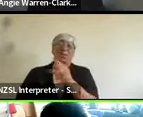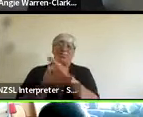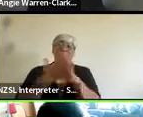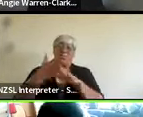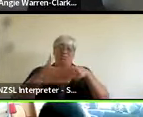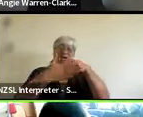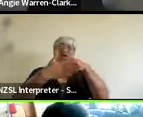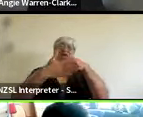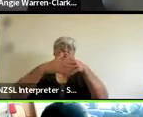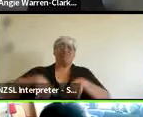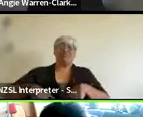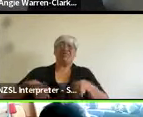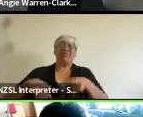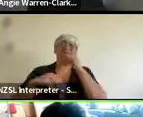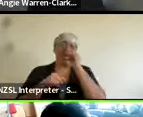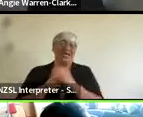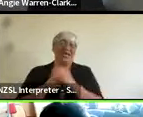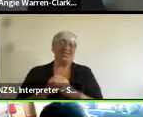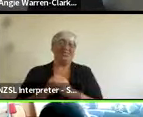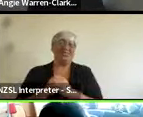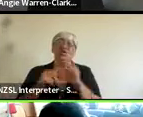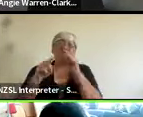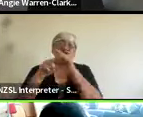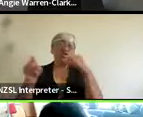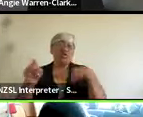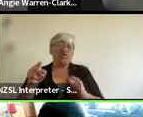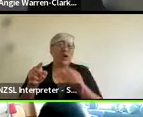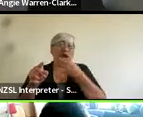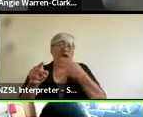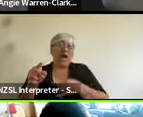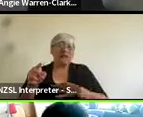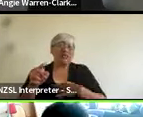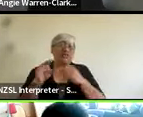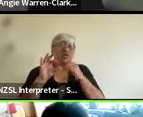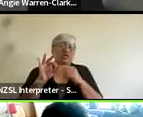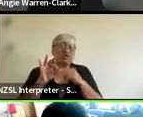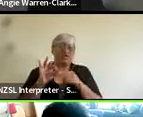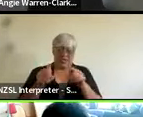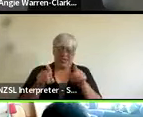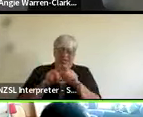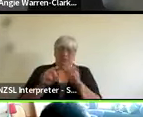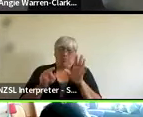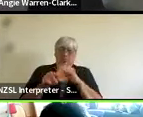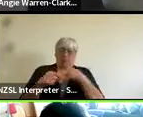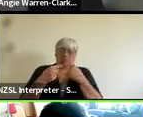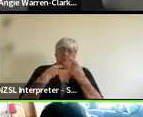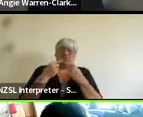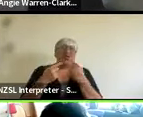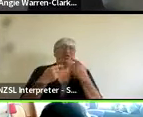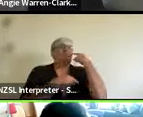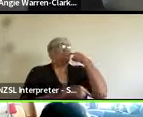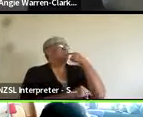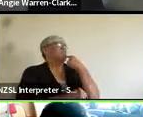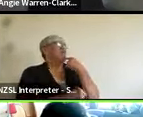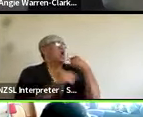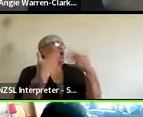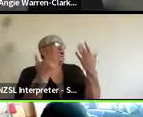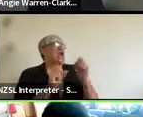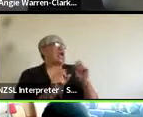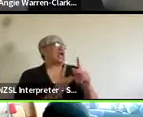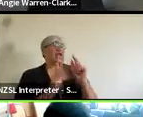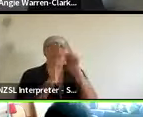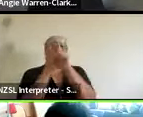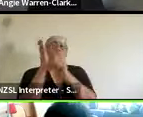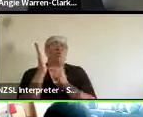barriers. Questions that you need to ask based on what I have shared today. How do we empower any law to ensure that